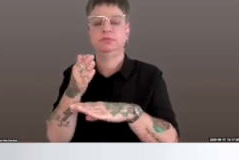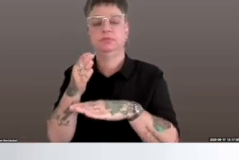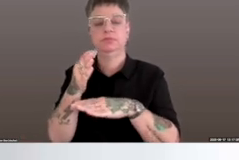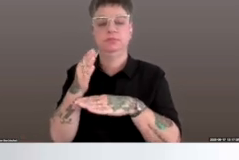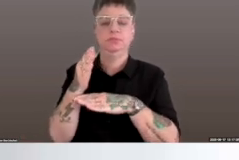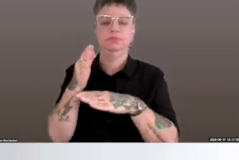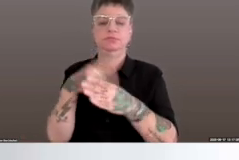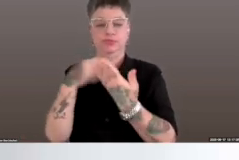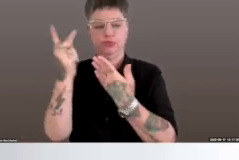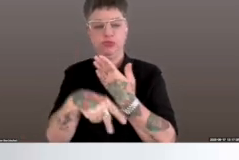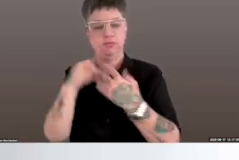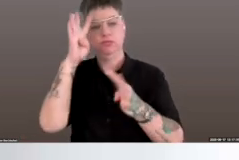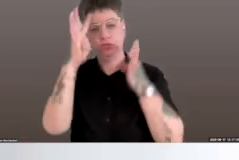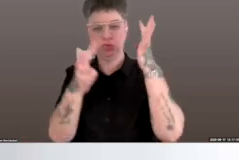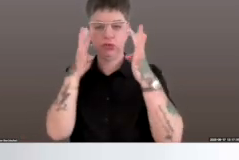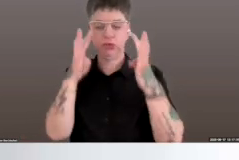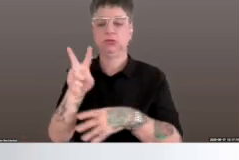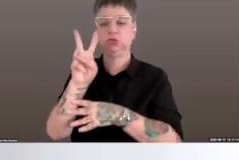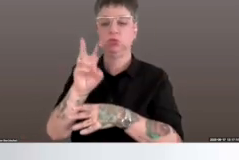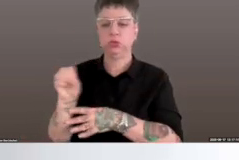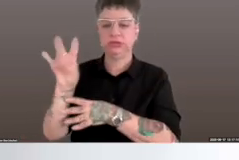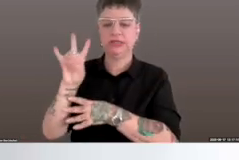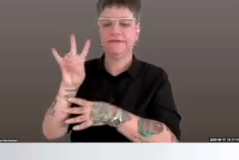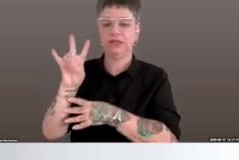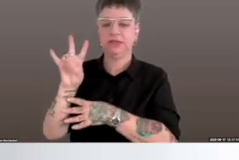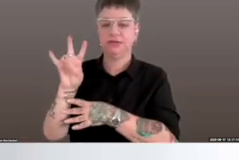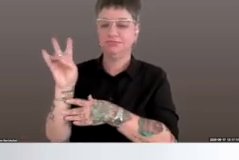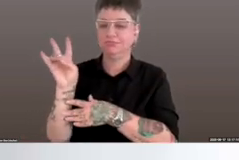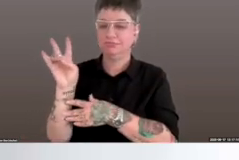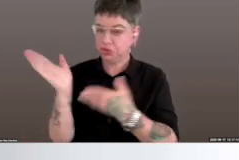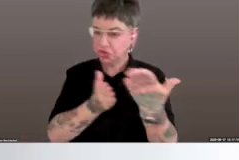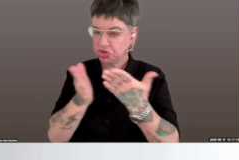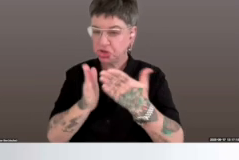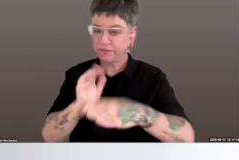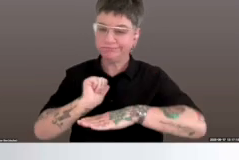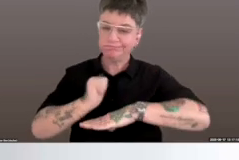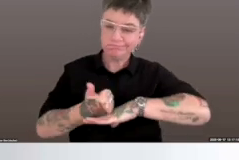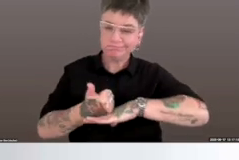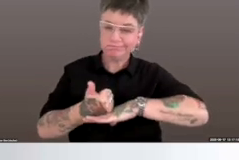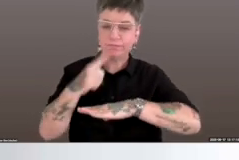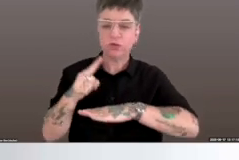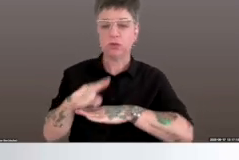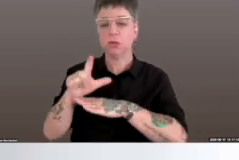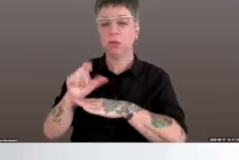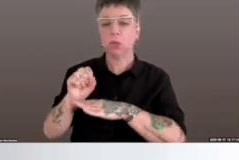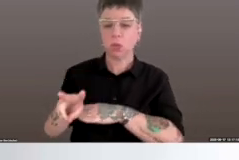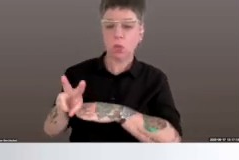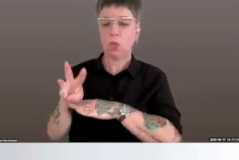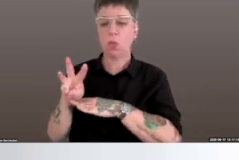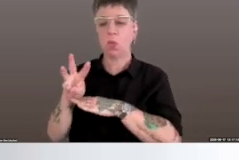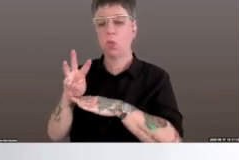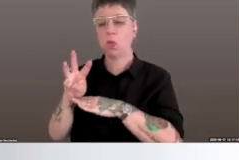AQIP, was created in 2007 and has served as the foundation for the Low Carbon Transportation Program.